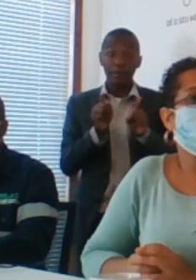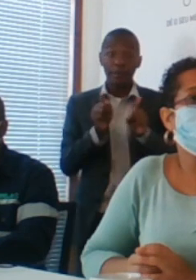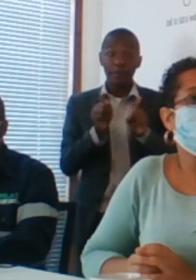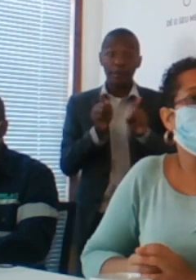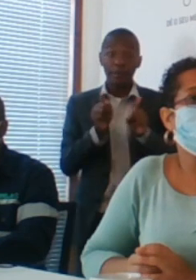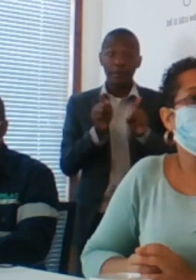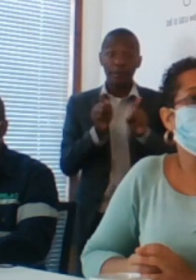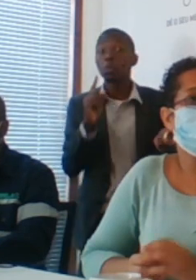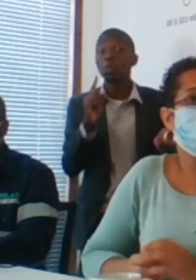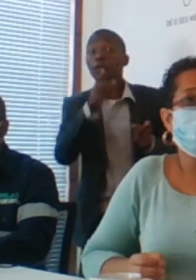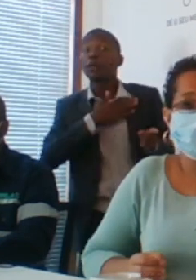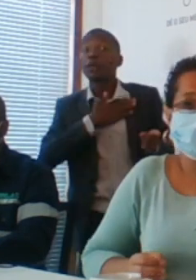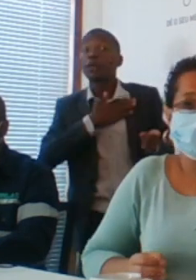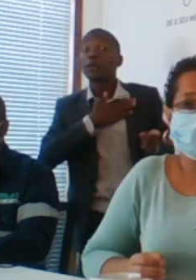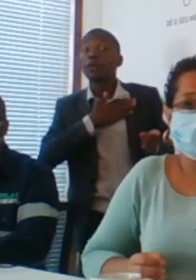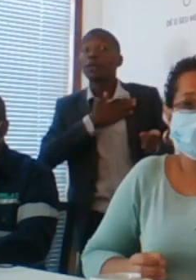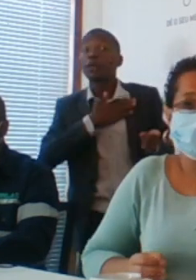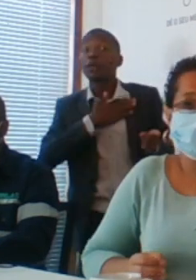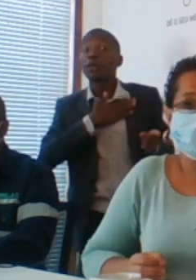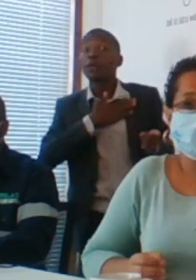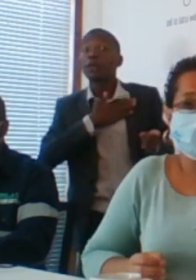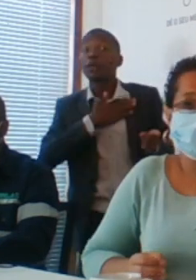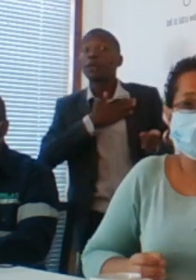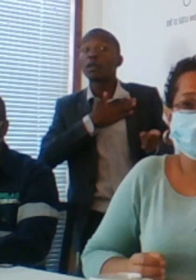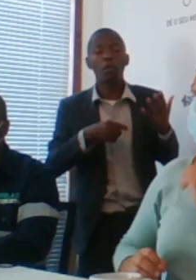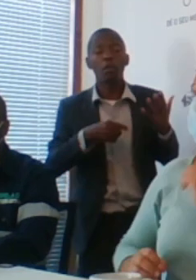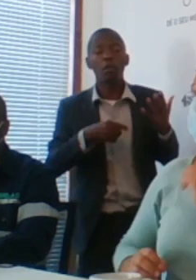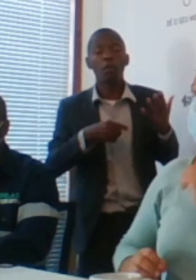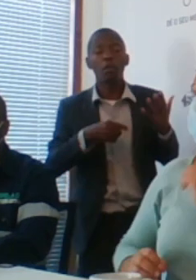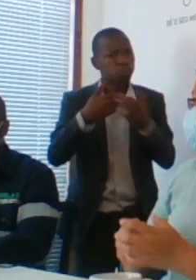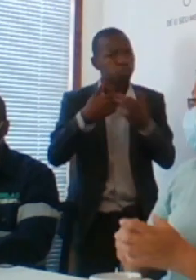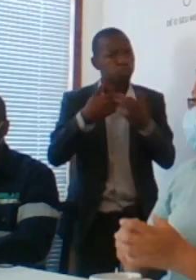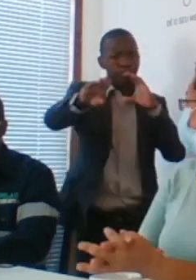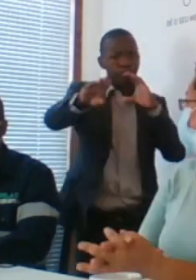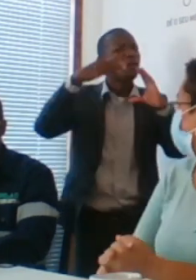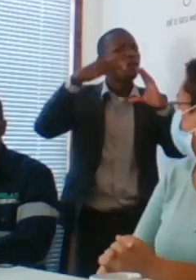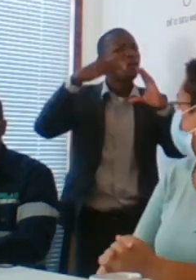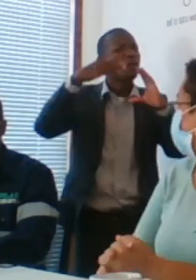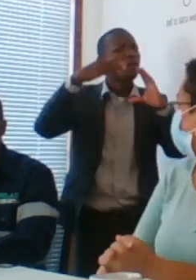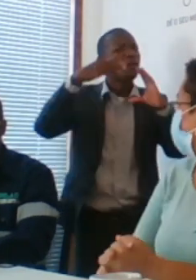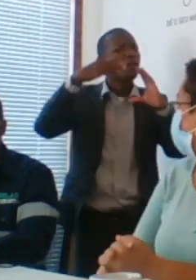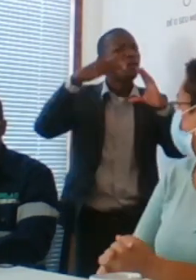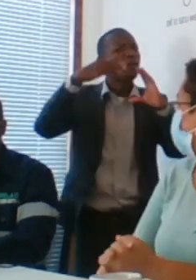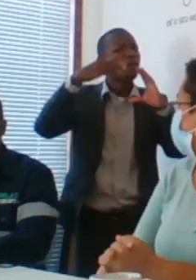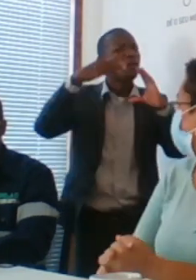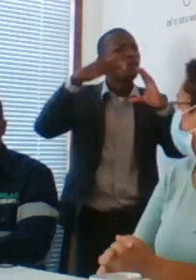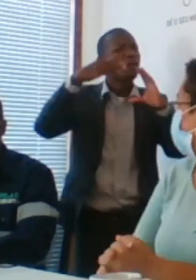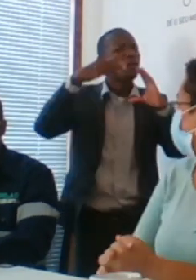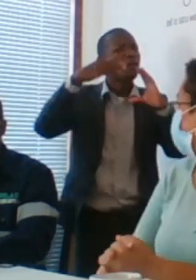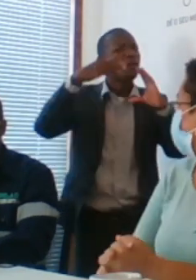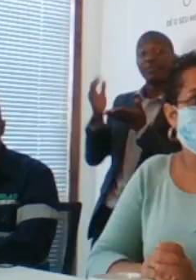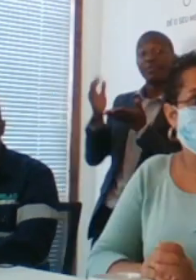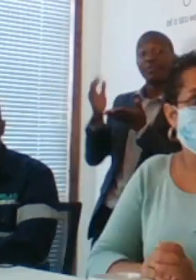you some responses to your questions, share better information from IFPELAG Training Center.